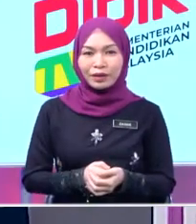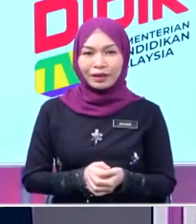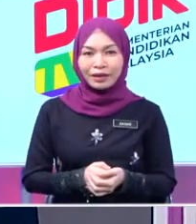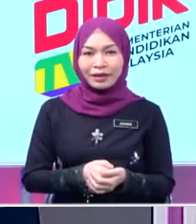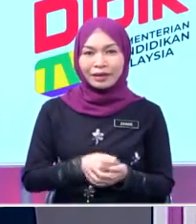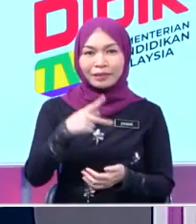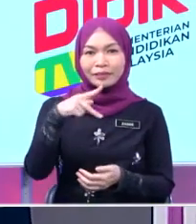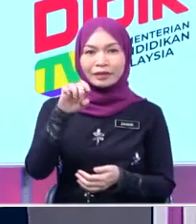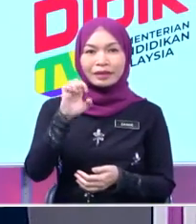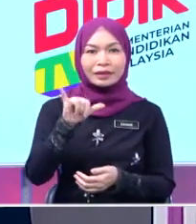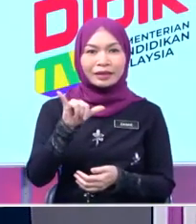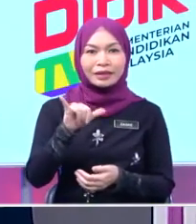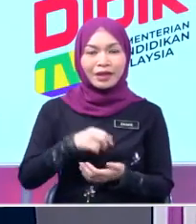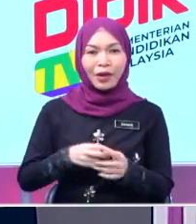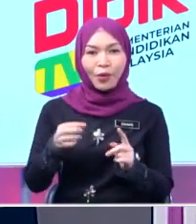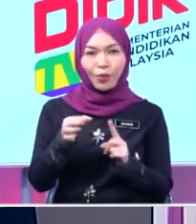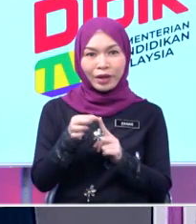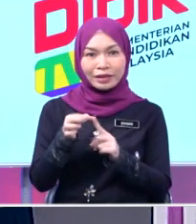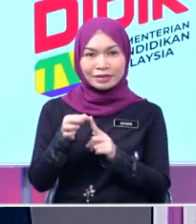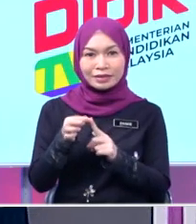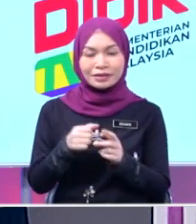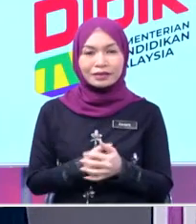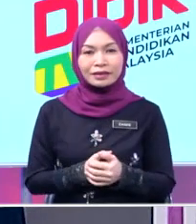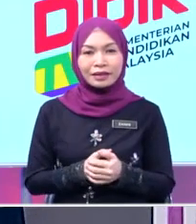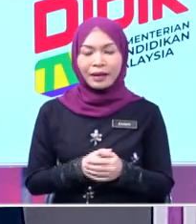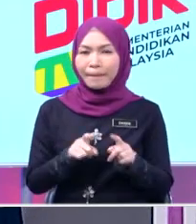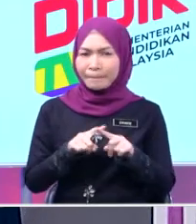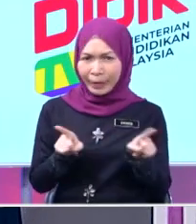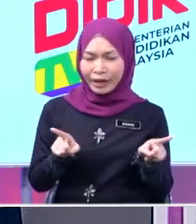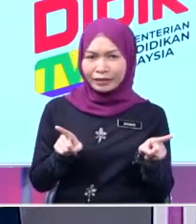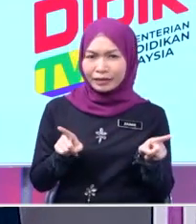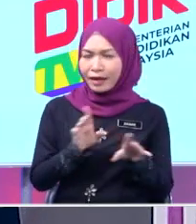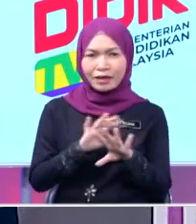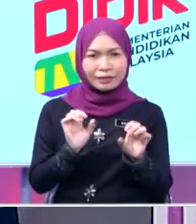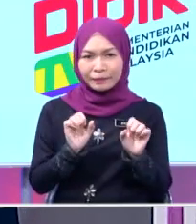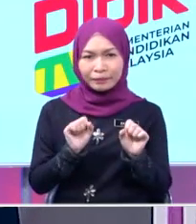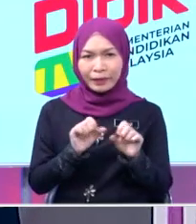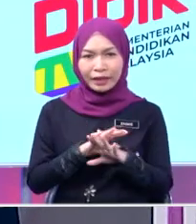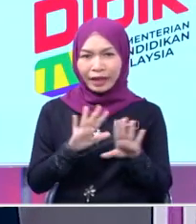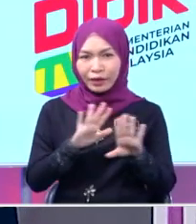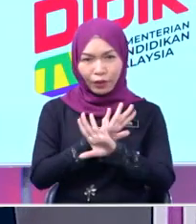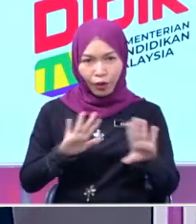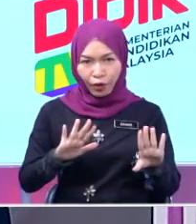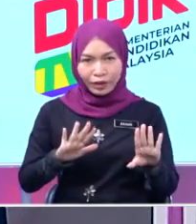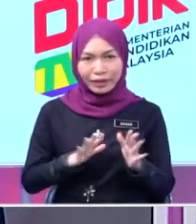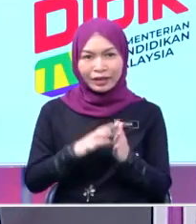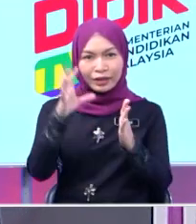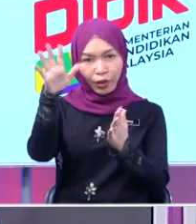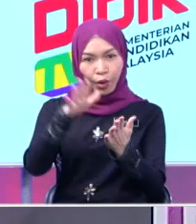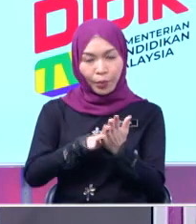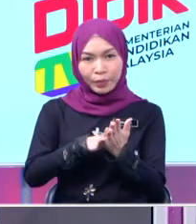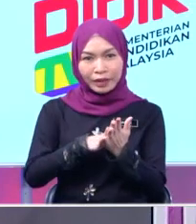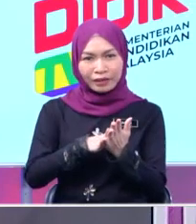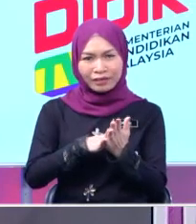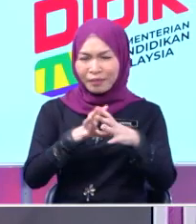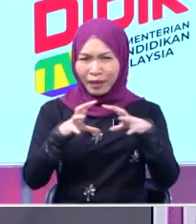opening paragraph, but you cannot be copying too much. Okay? So these are some of the things you need to bear in mind when you want to